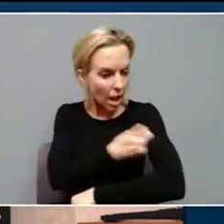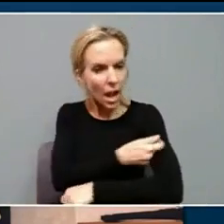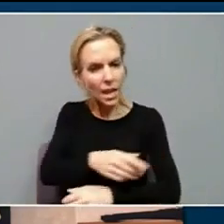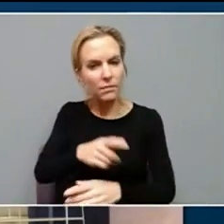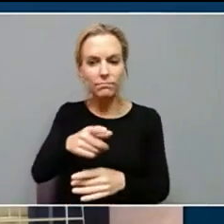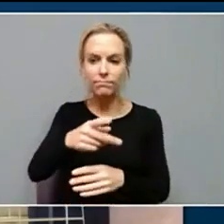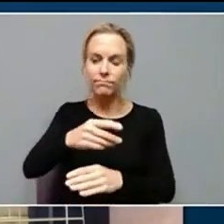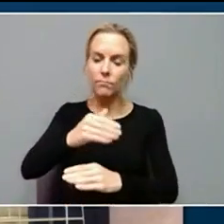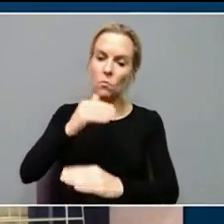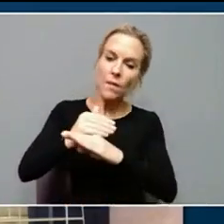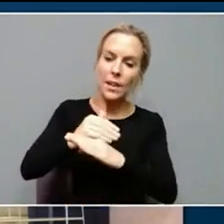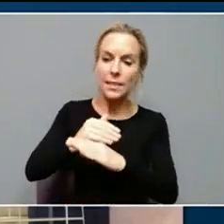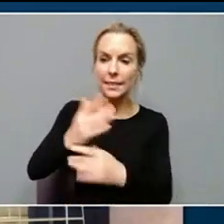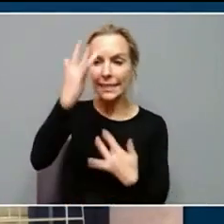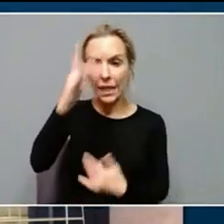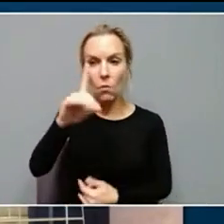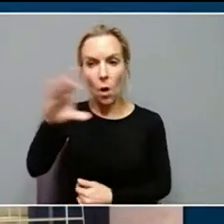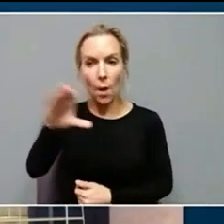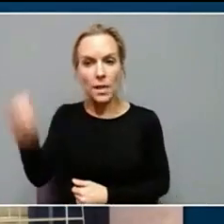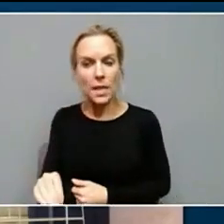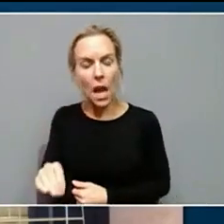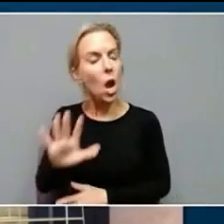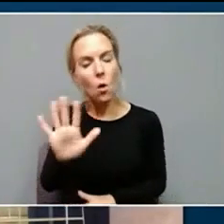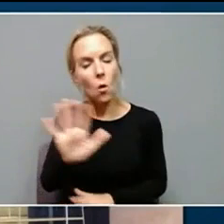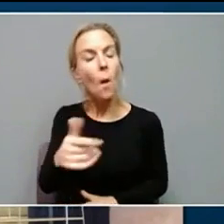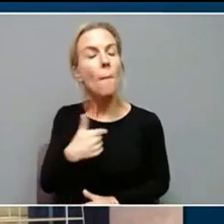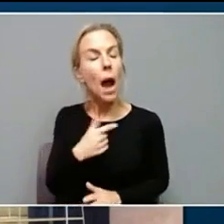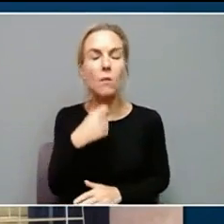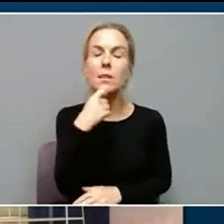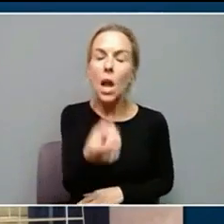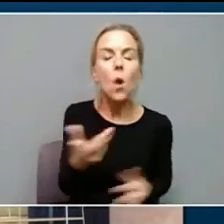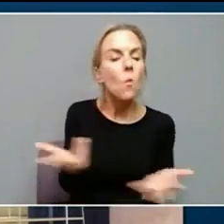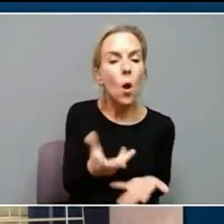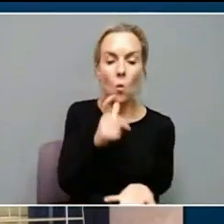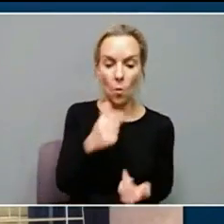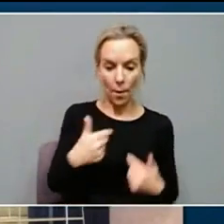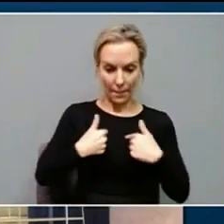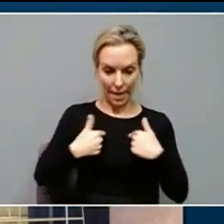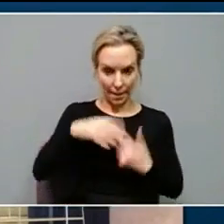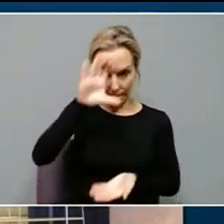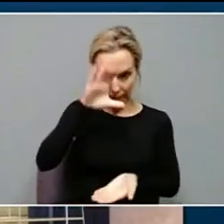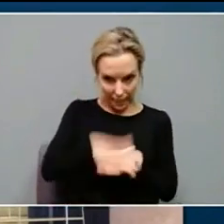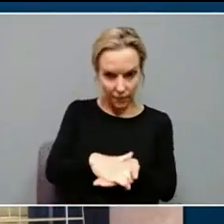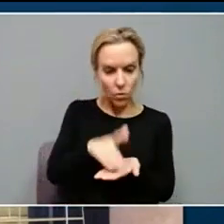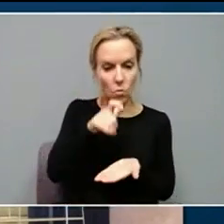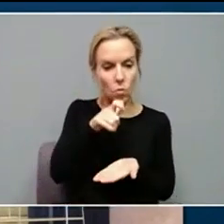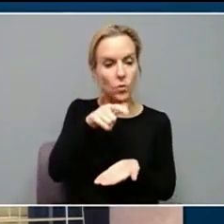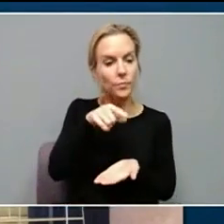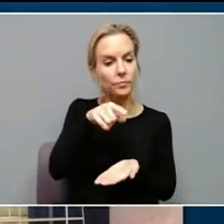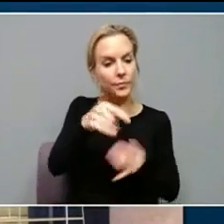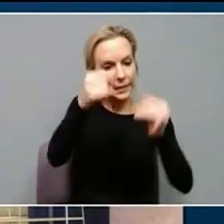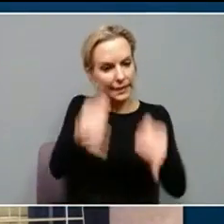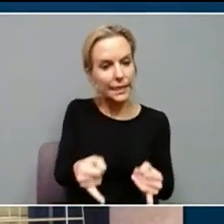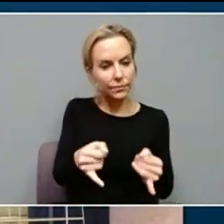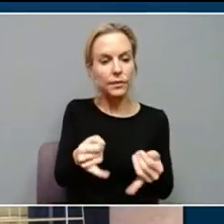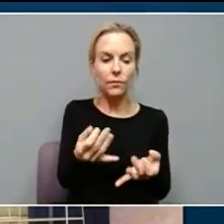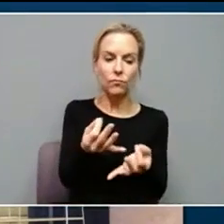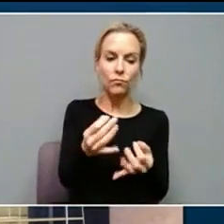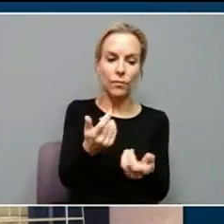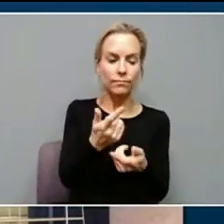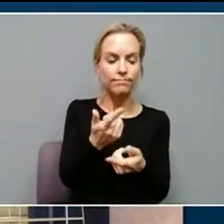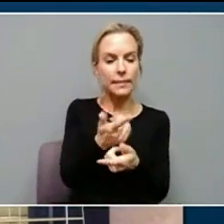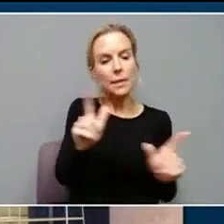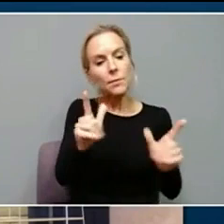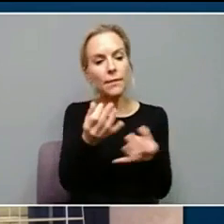100% of the time. What I am going to say is that as somebody who believes in individual liberties, which I do, I'm